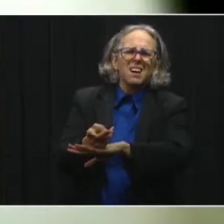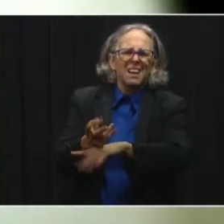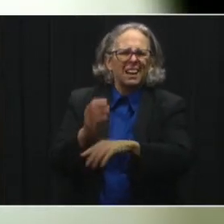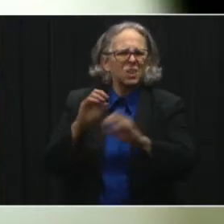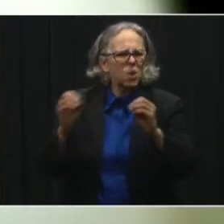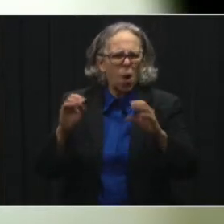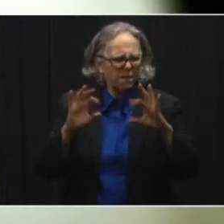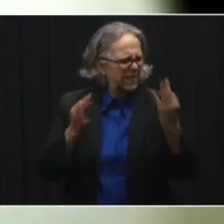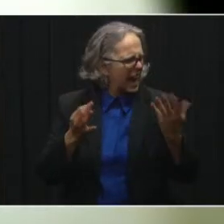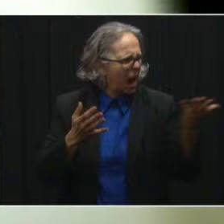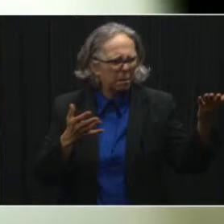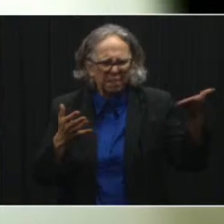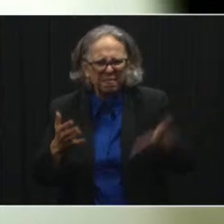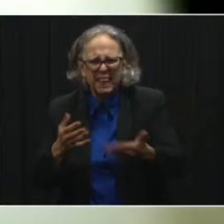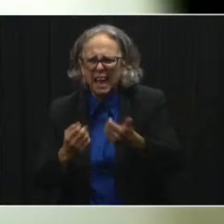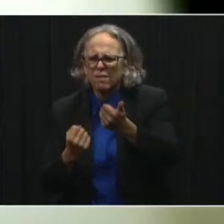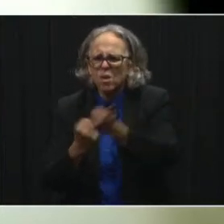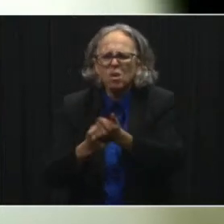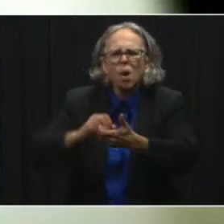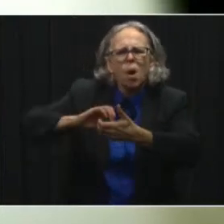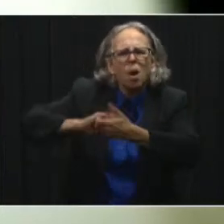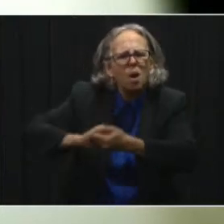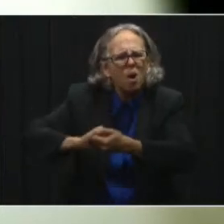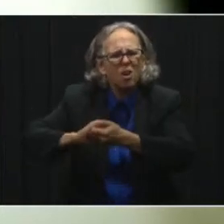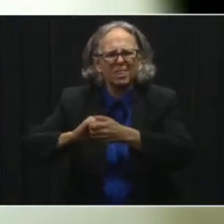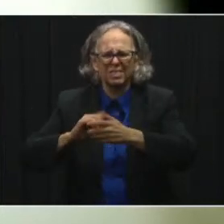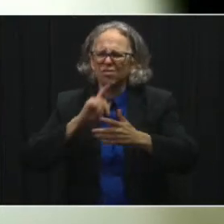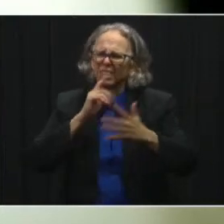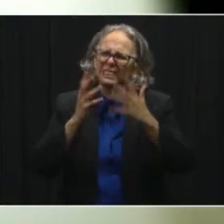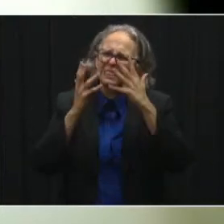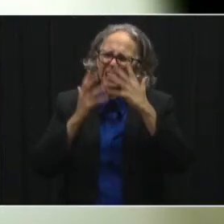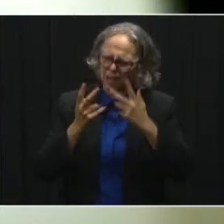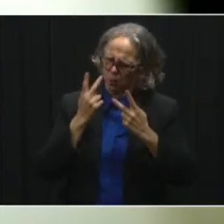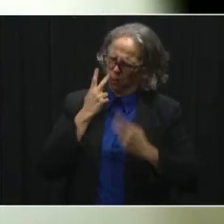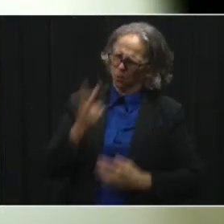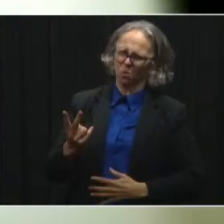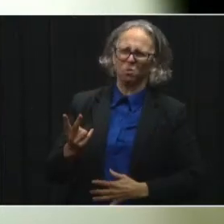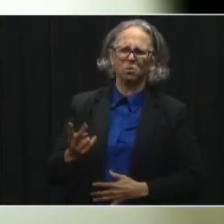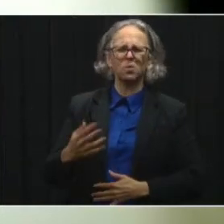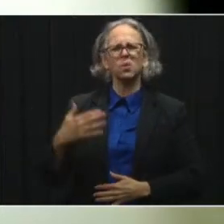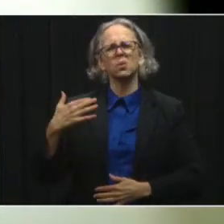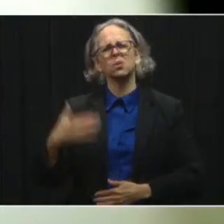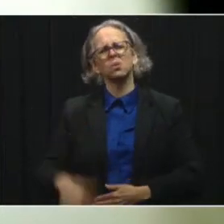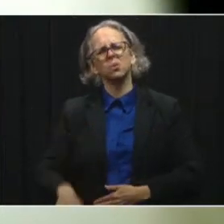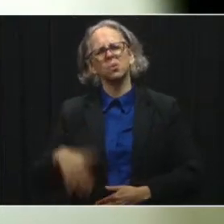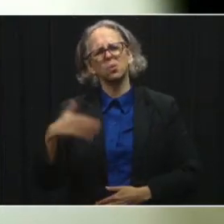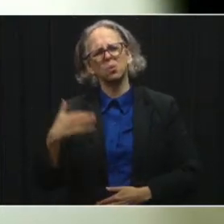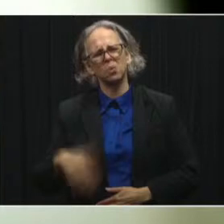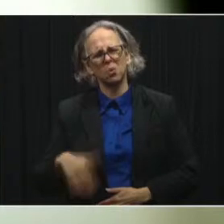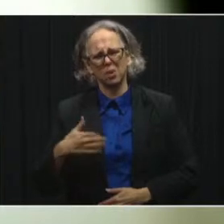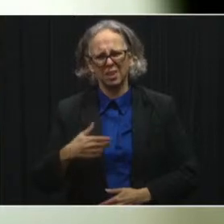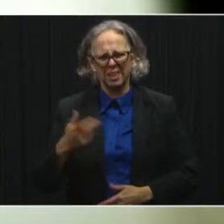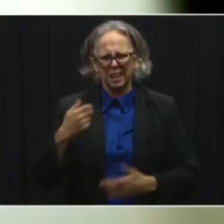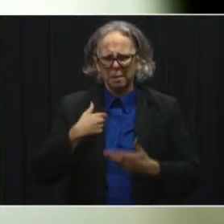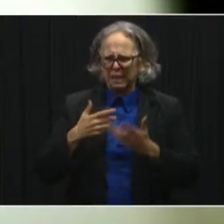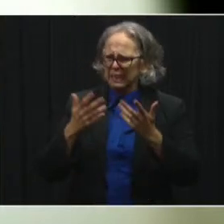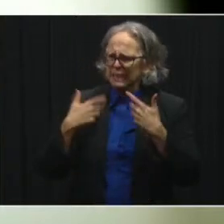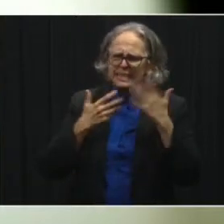their sadness. The conversations with families is often